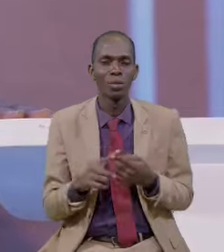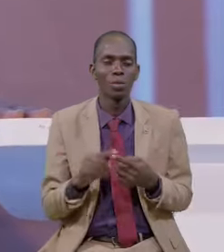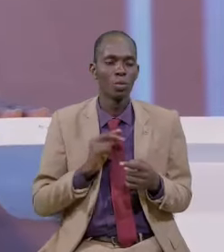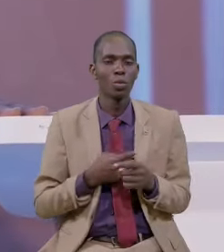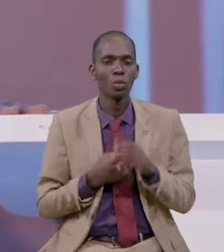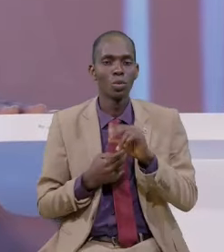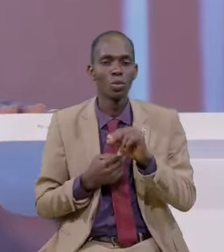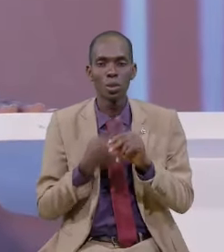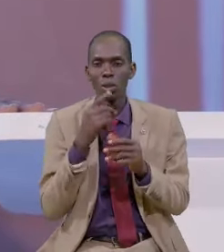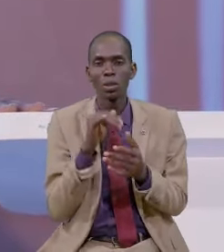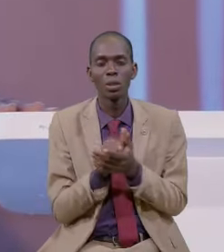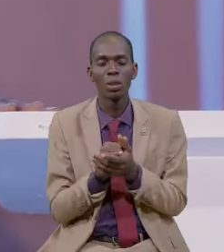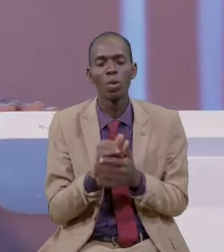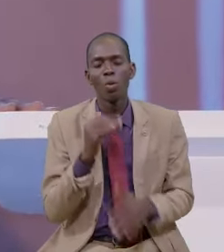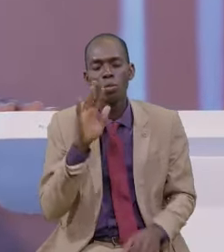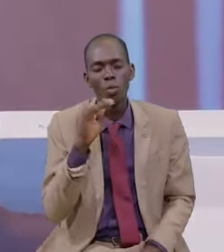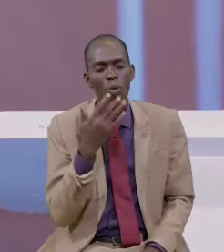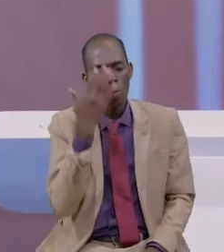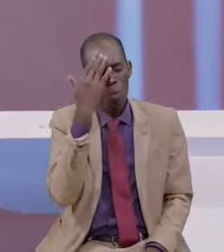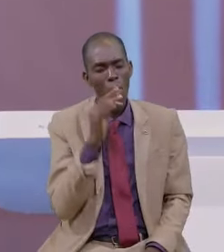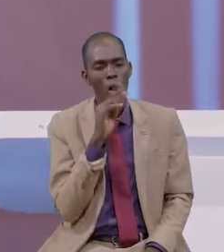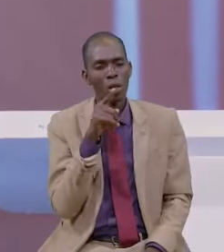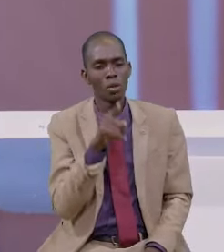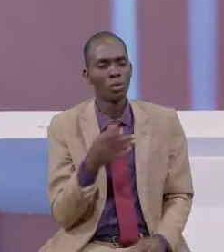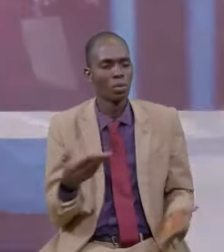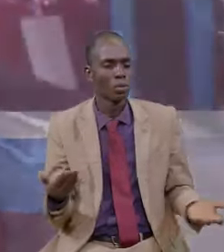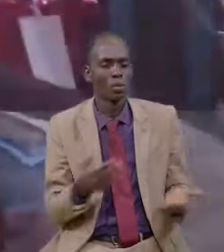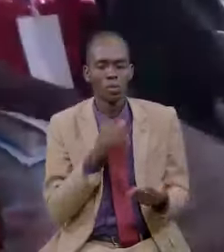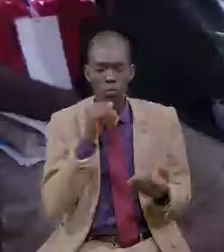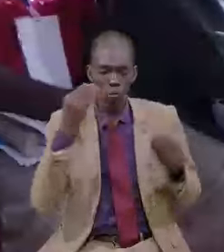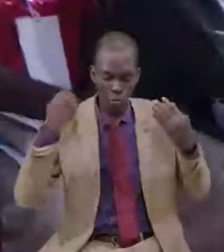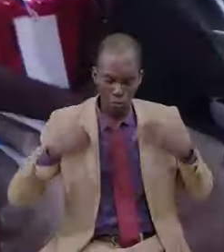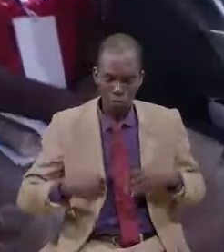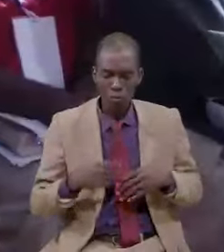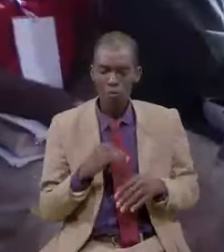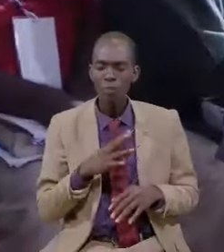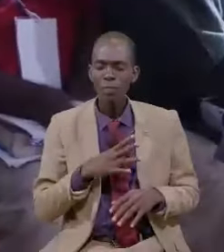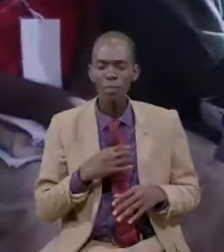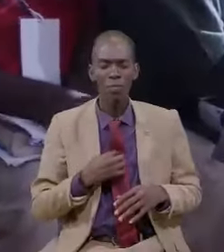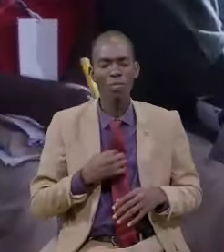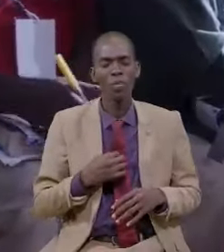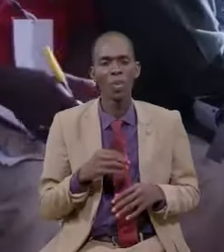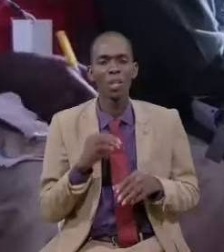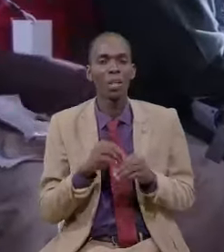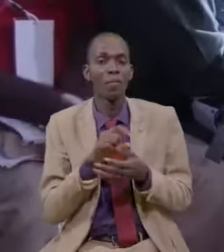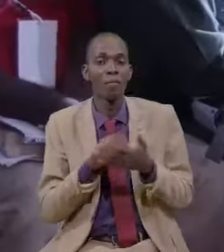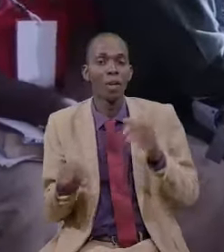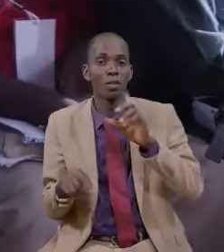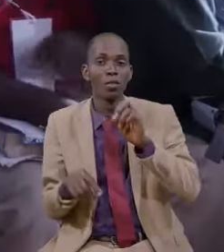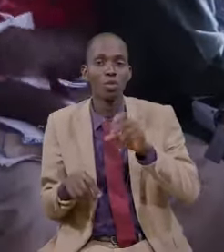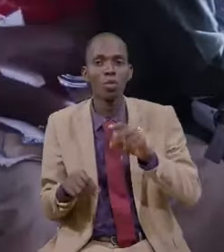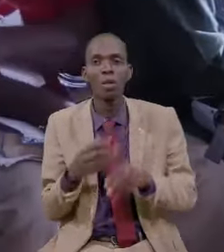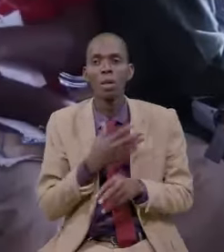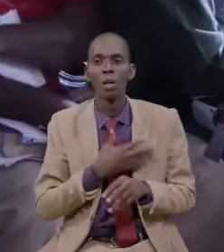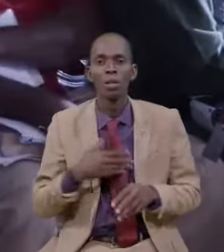friends, why are you here not having the wedding garment? Look at verse 12. In verse 12, it says, and it